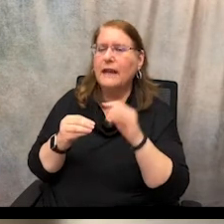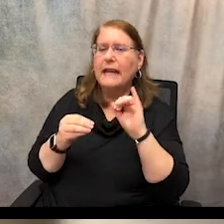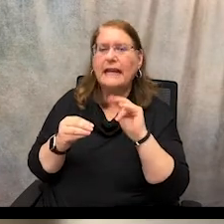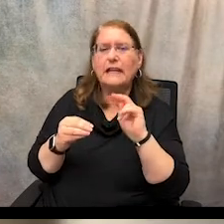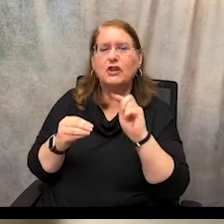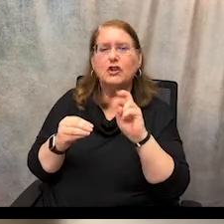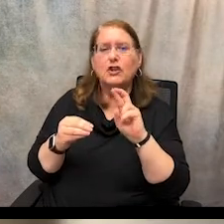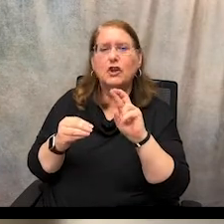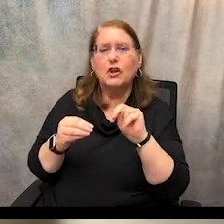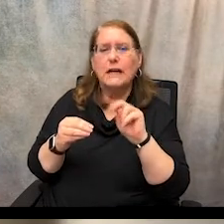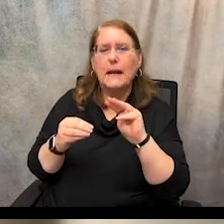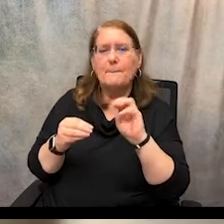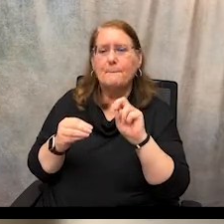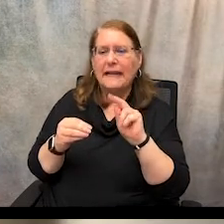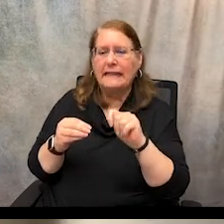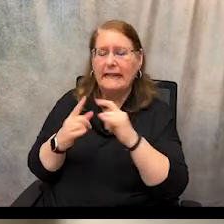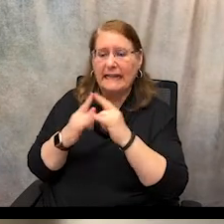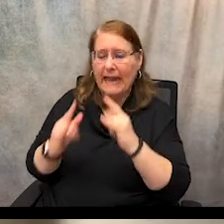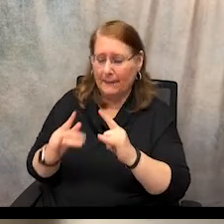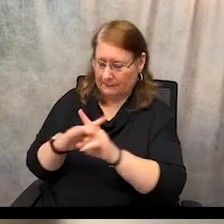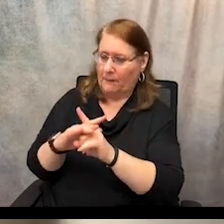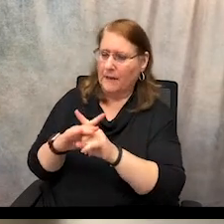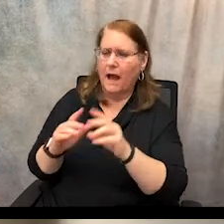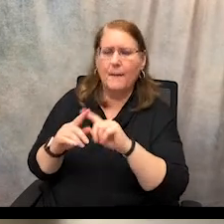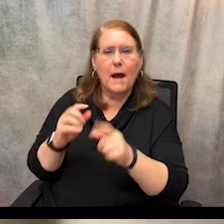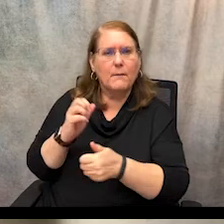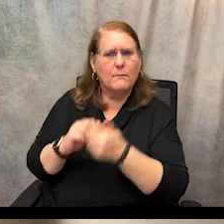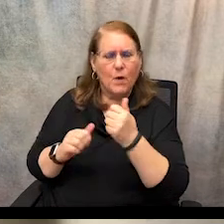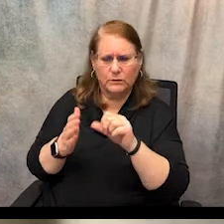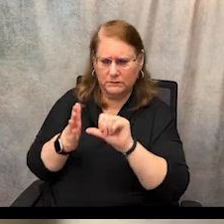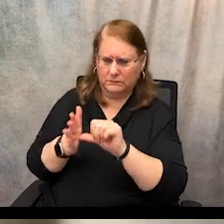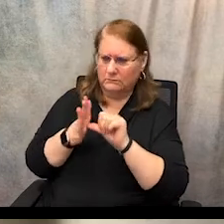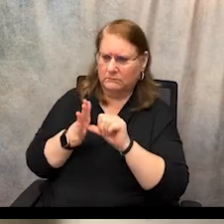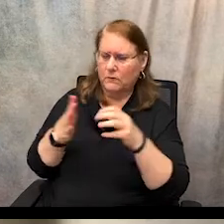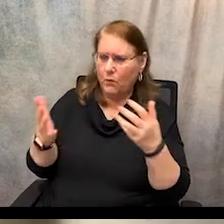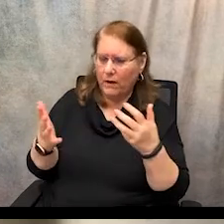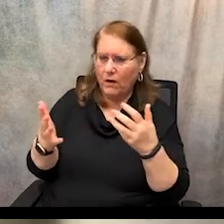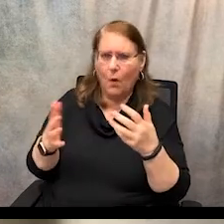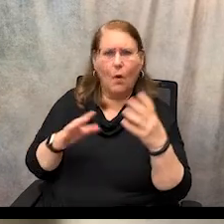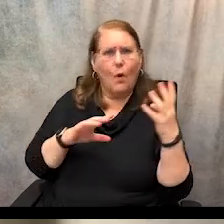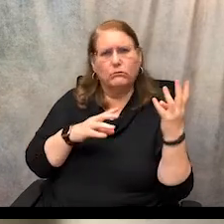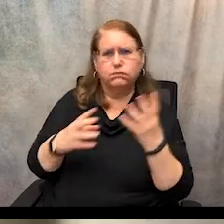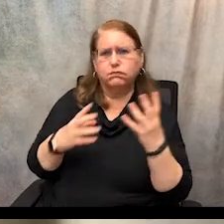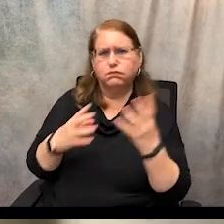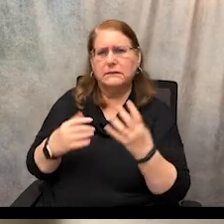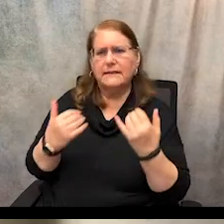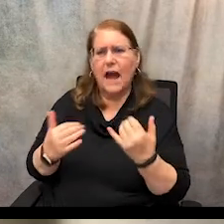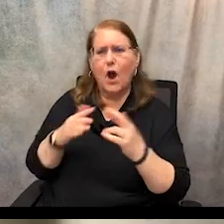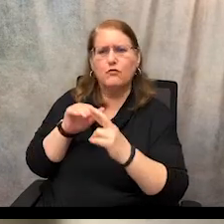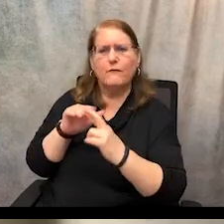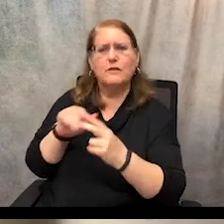up. The most pressing thing when I was investigating it was this influx of refugees from